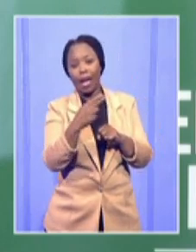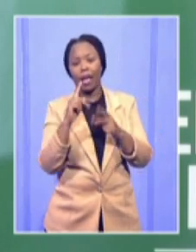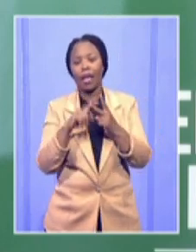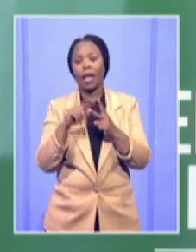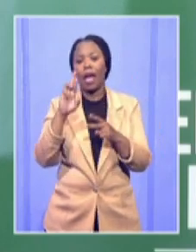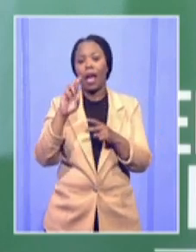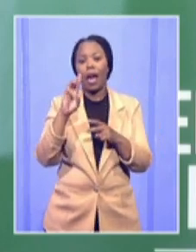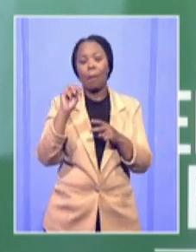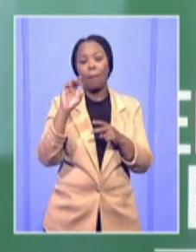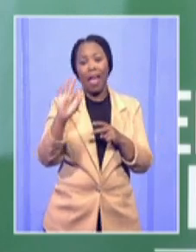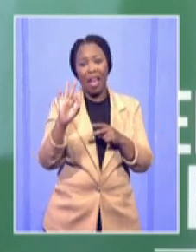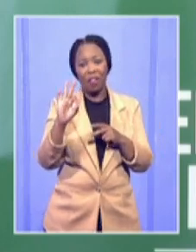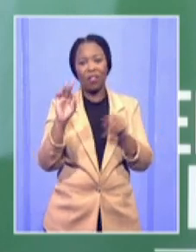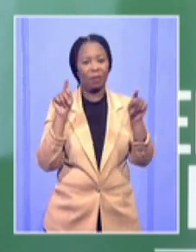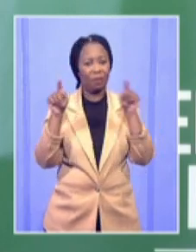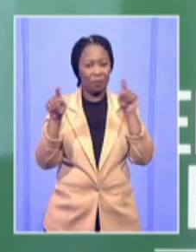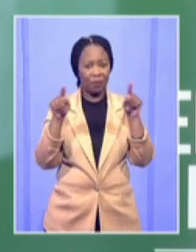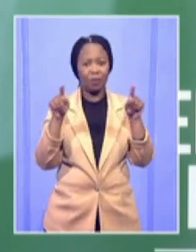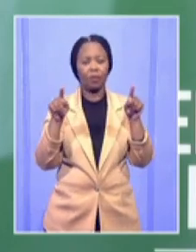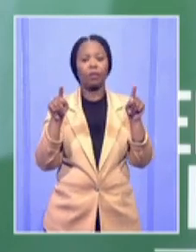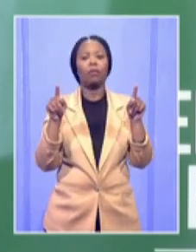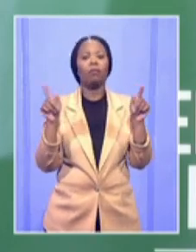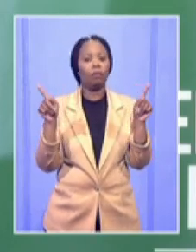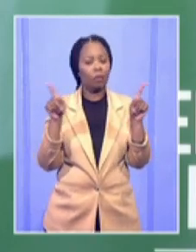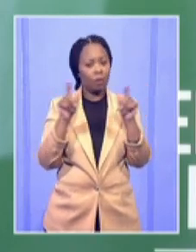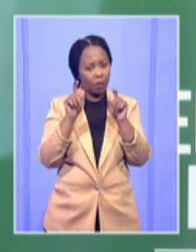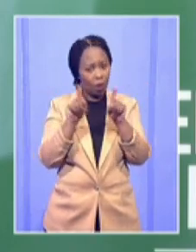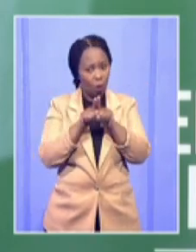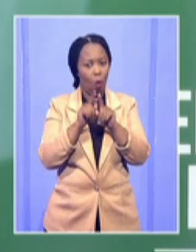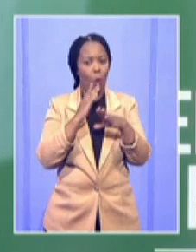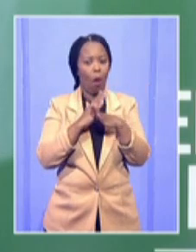NRF should be part of sustainable moving forward.